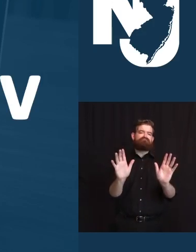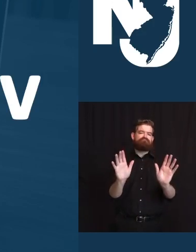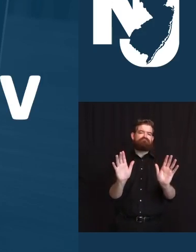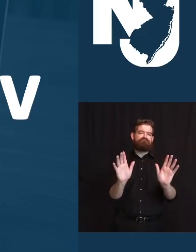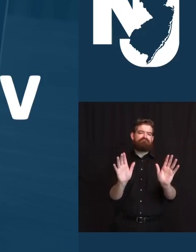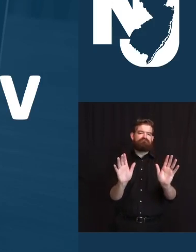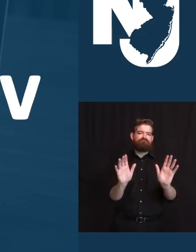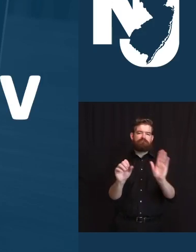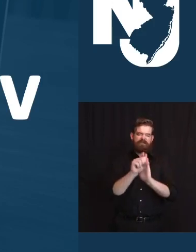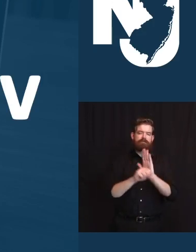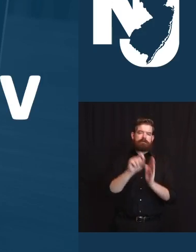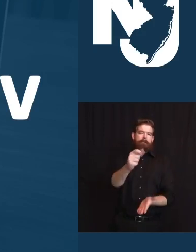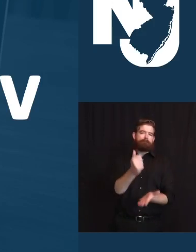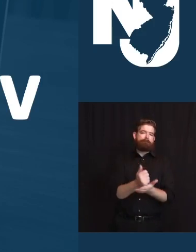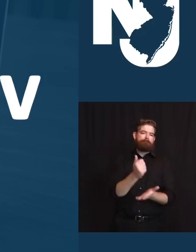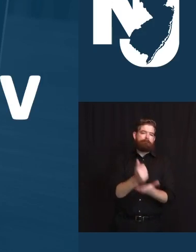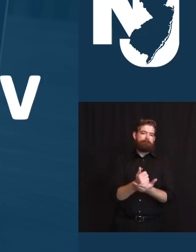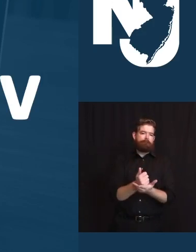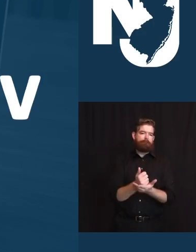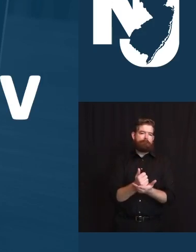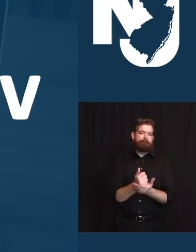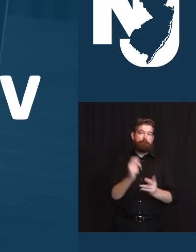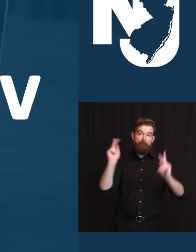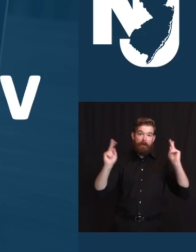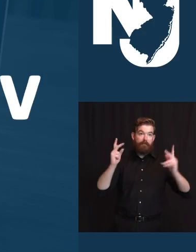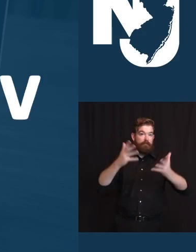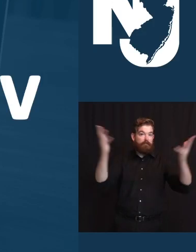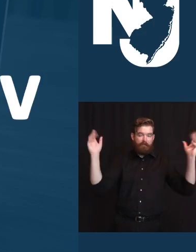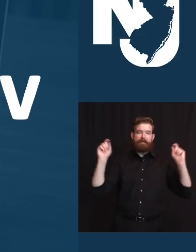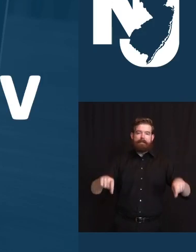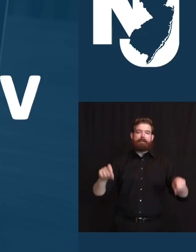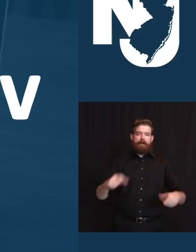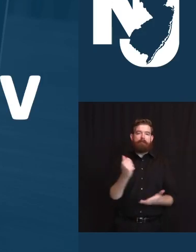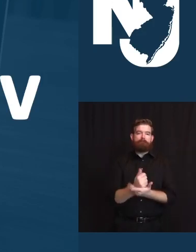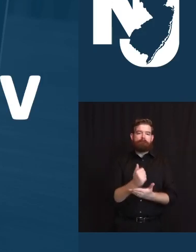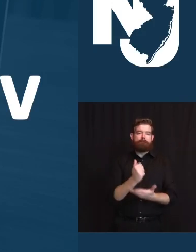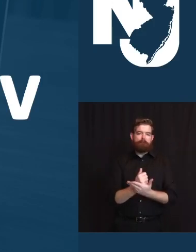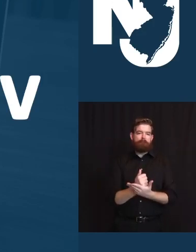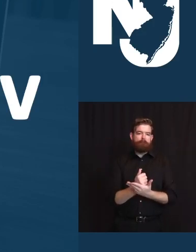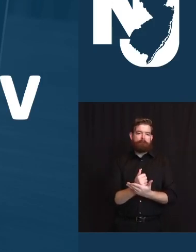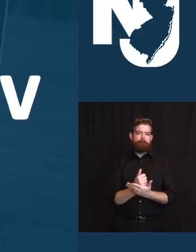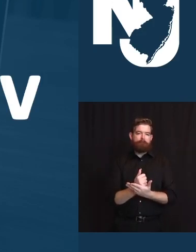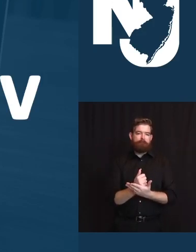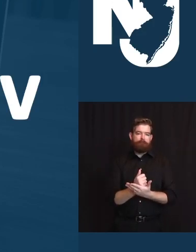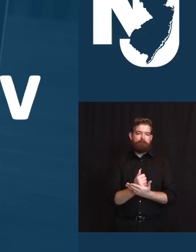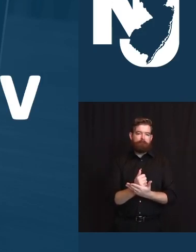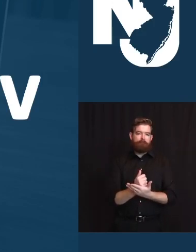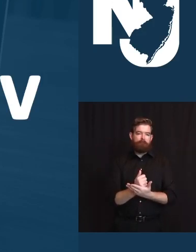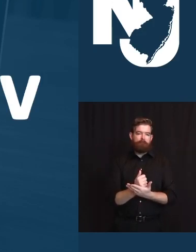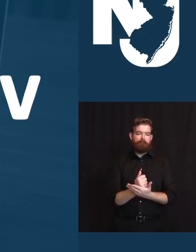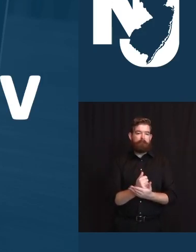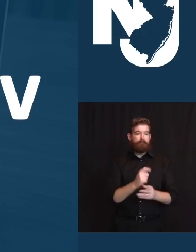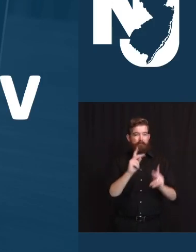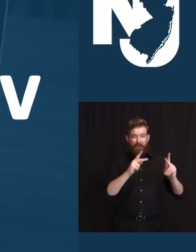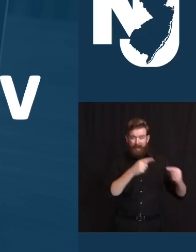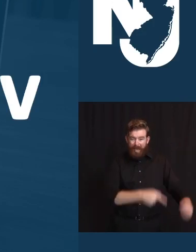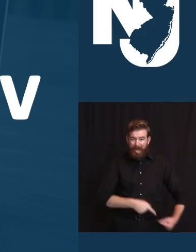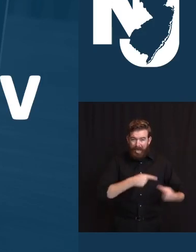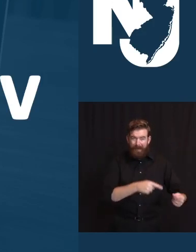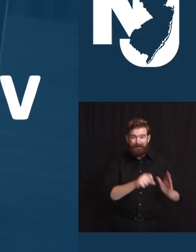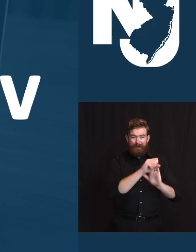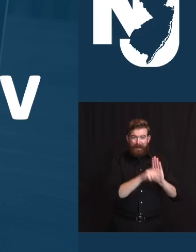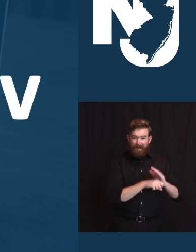recovery as a nation will be even more stalled, and when that happens, it is on you. So please, Senator and Leader McConnell,